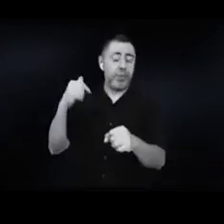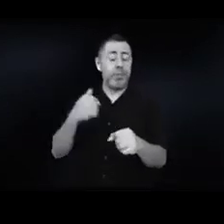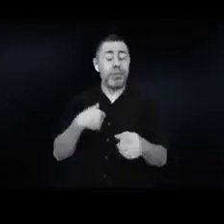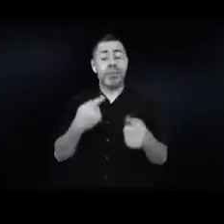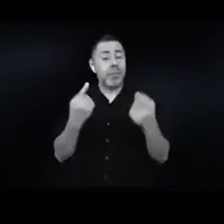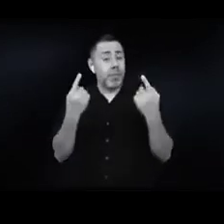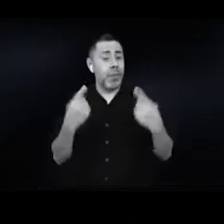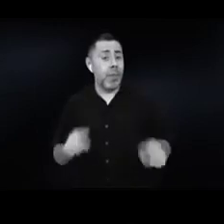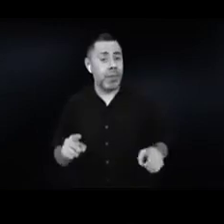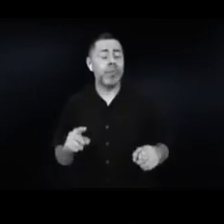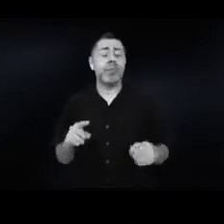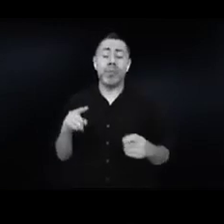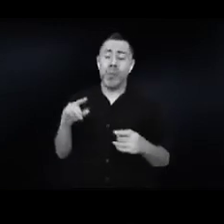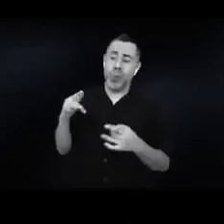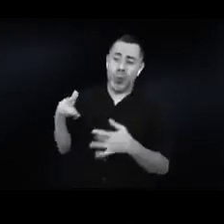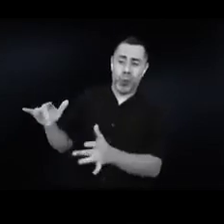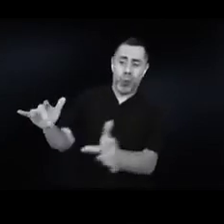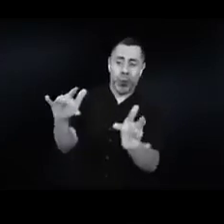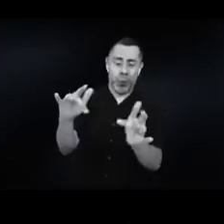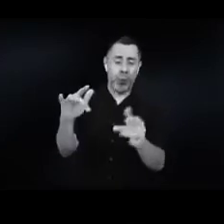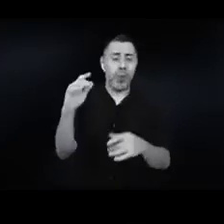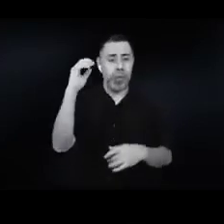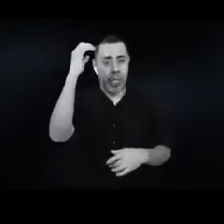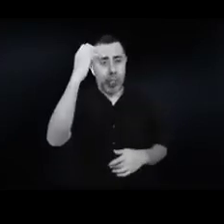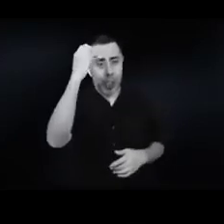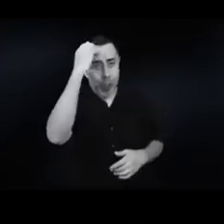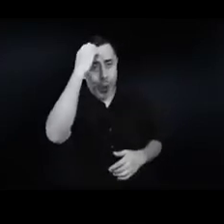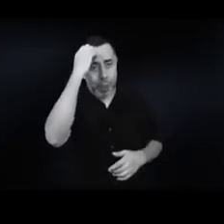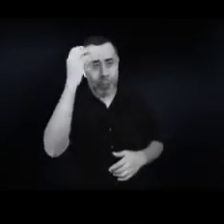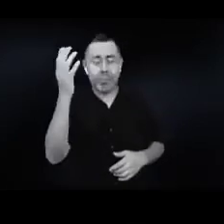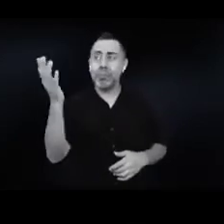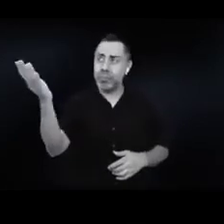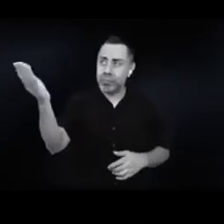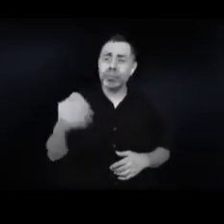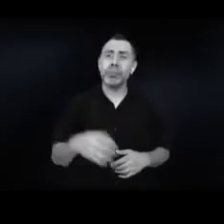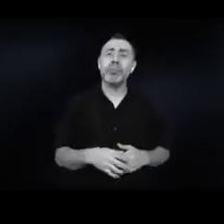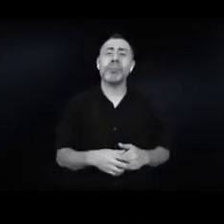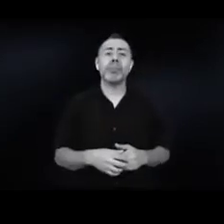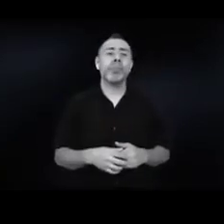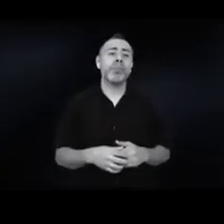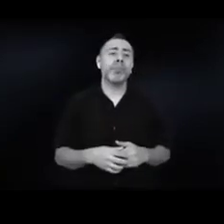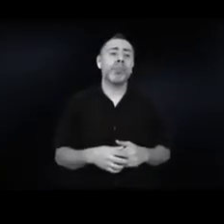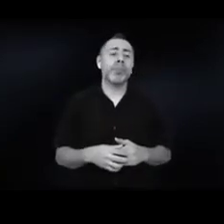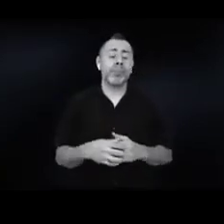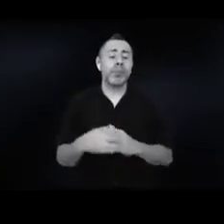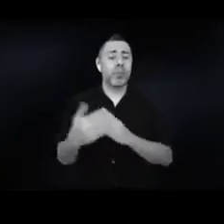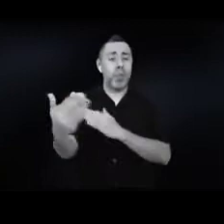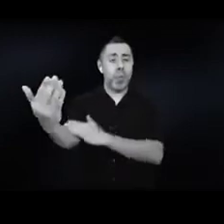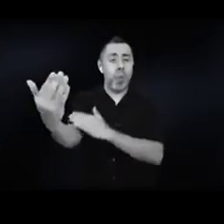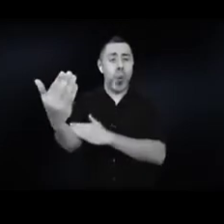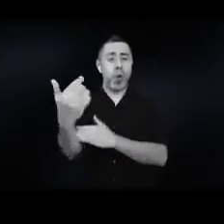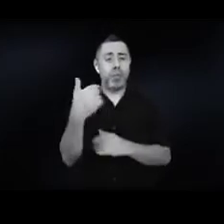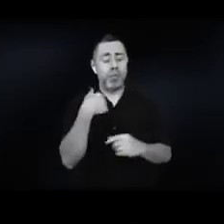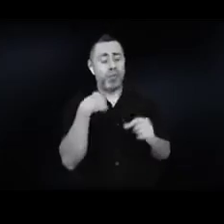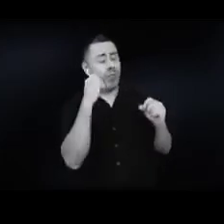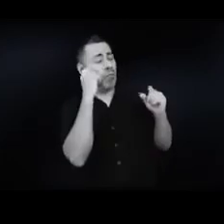on a tour. And the morning I woke up and there's a bird singing outside of my